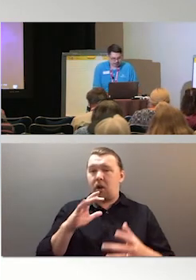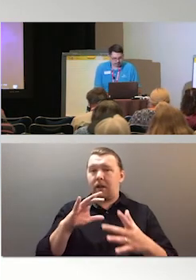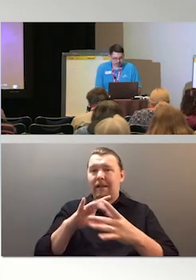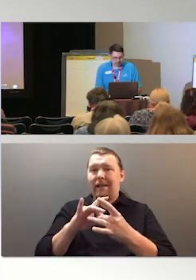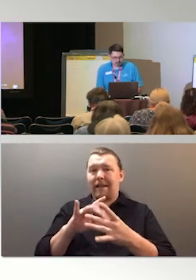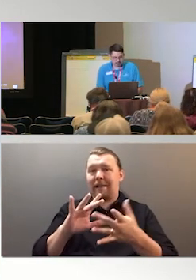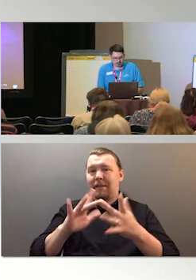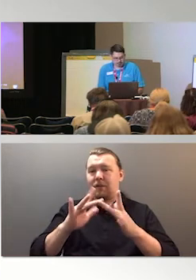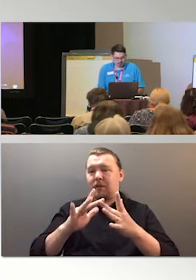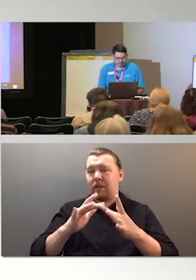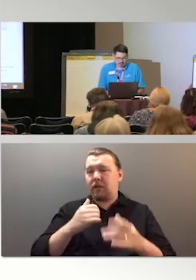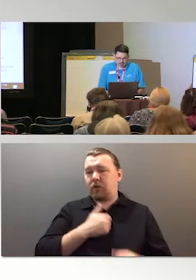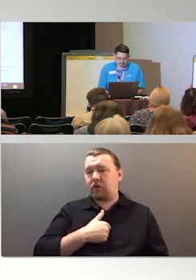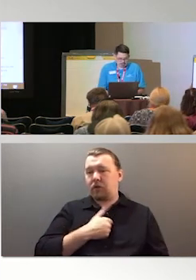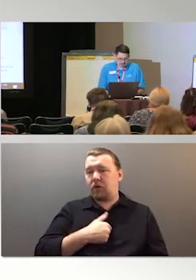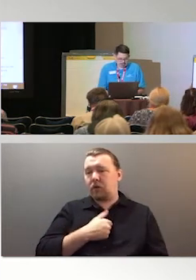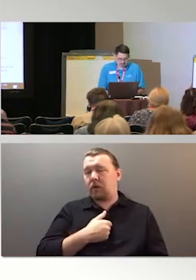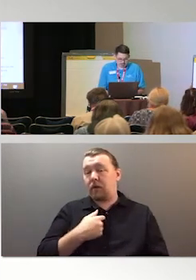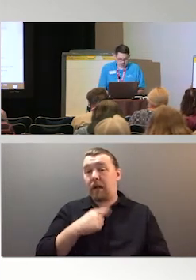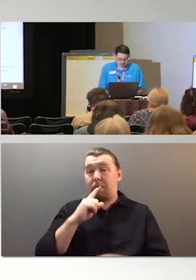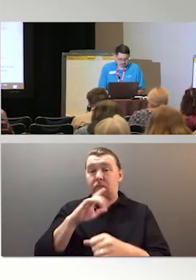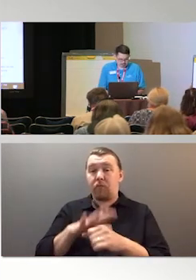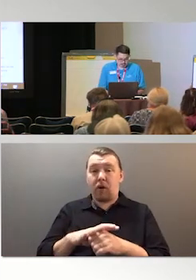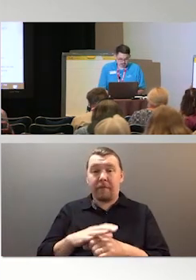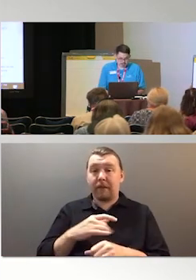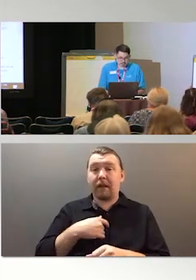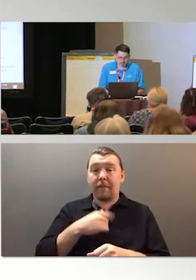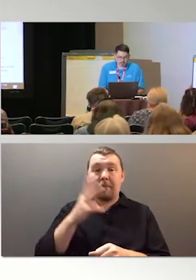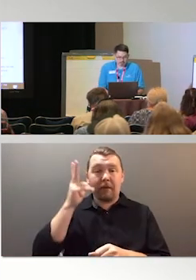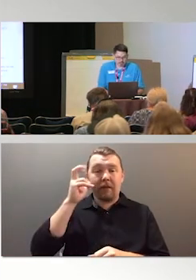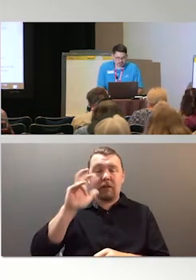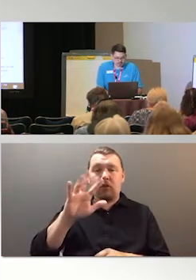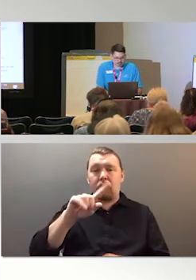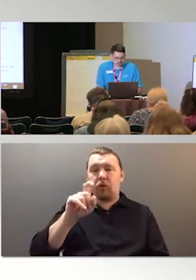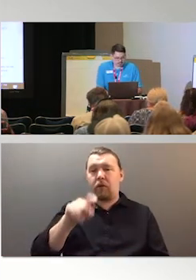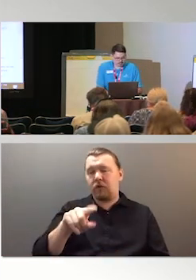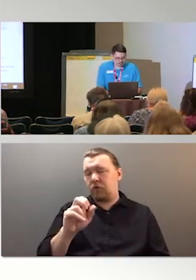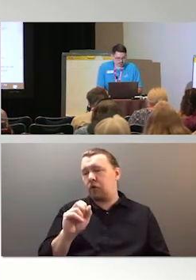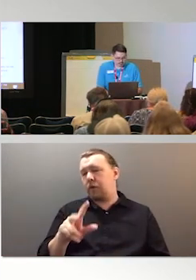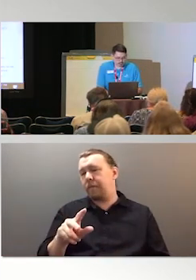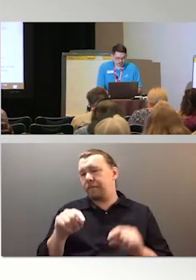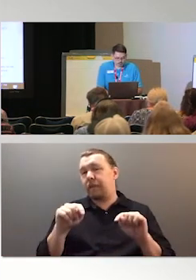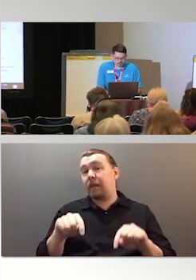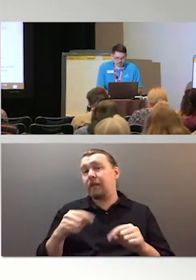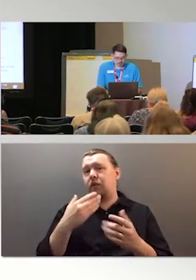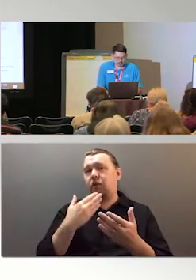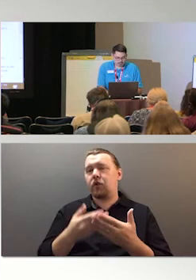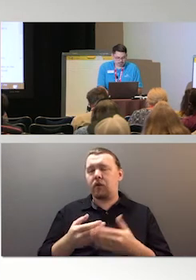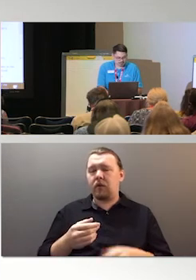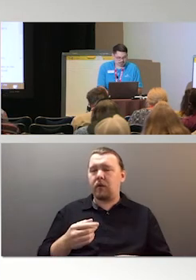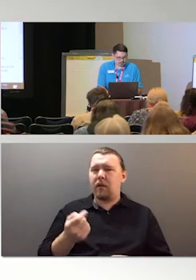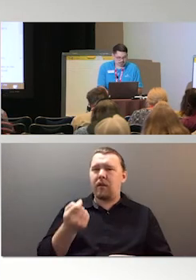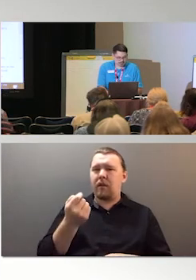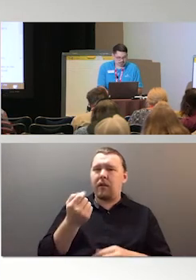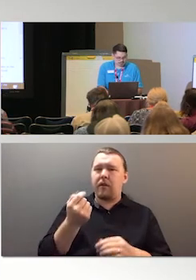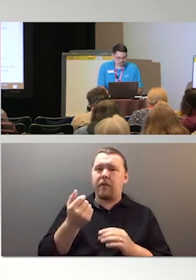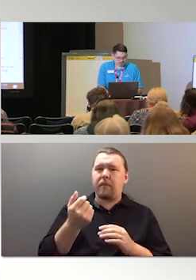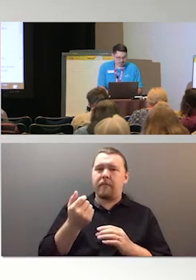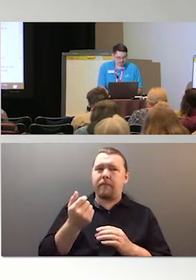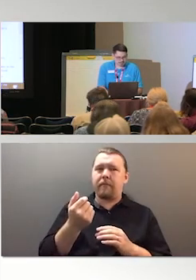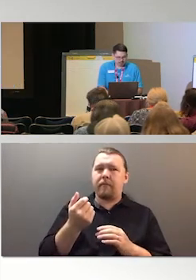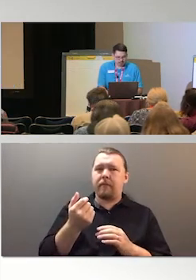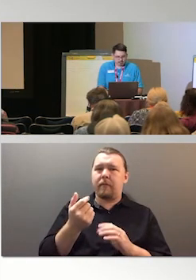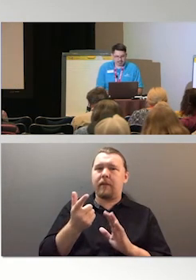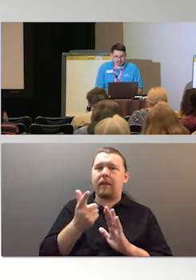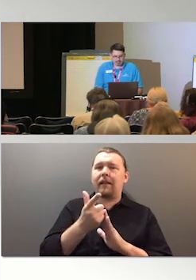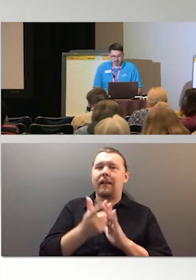internet. Sorry, but I promise I wasn't ignoring your question. So this is good. So there's a little piece of legislation that